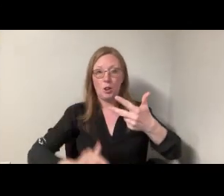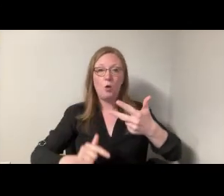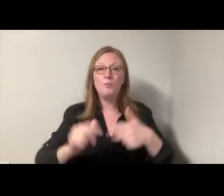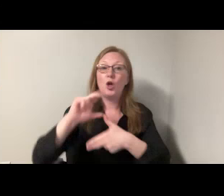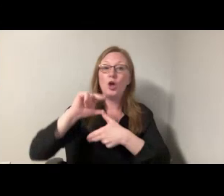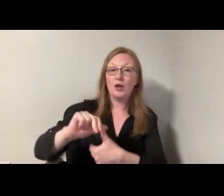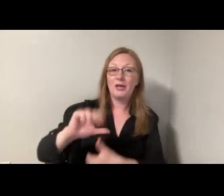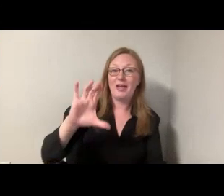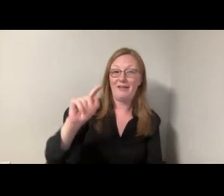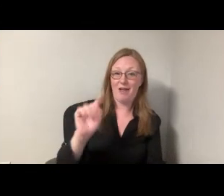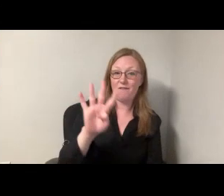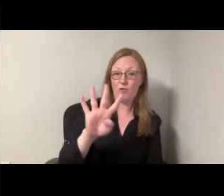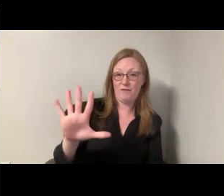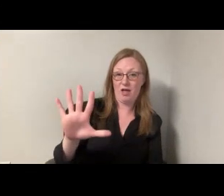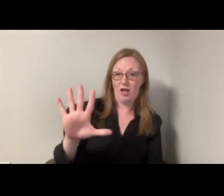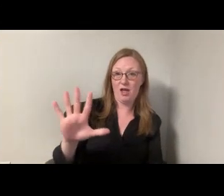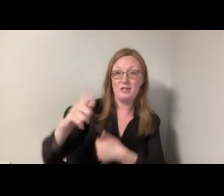5.